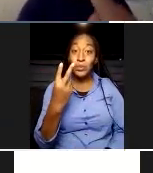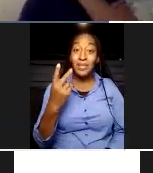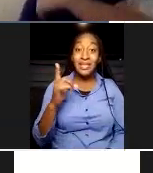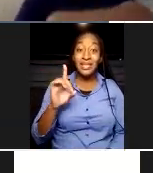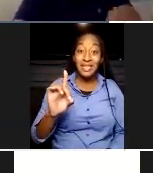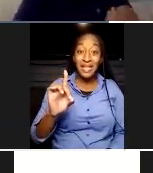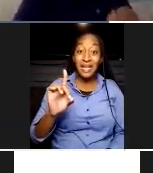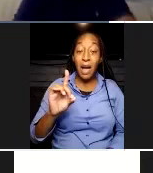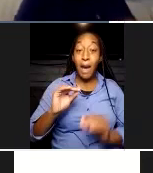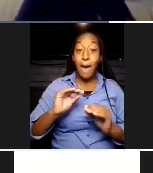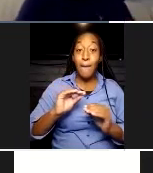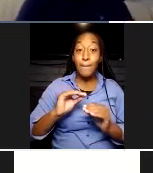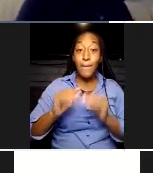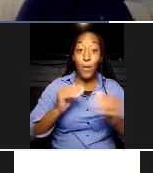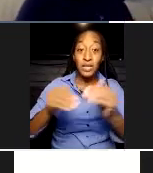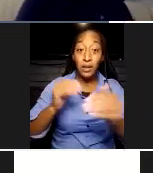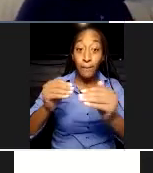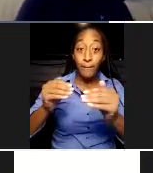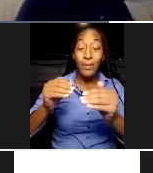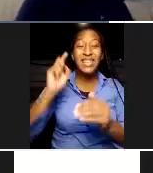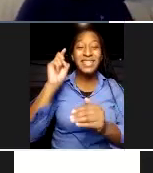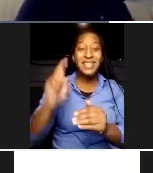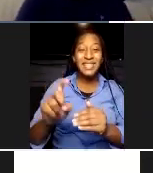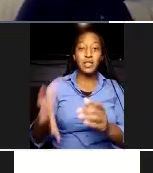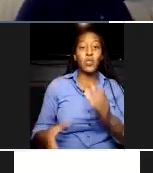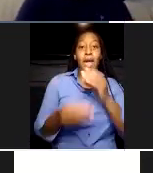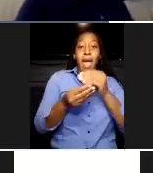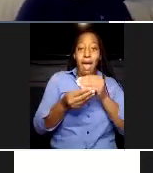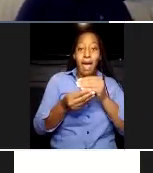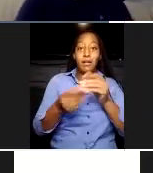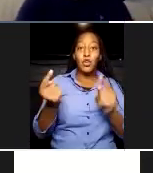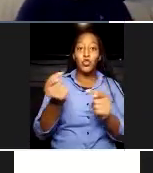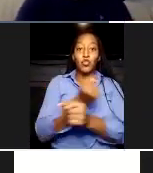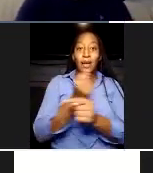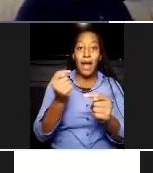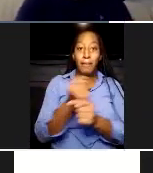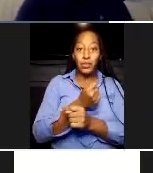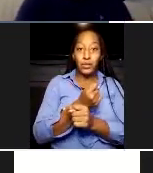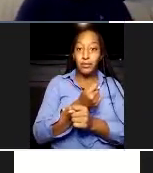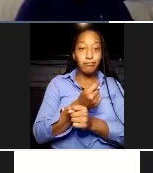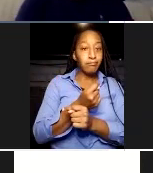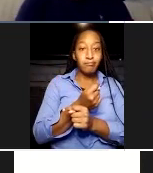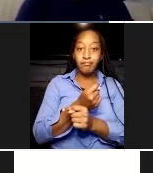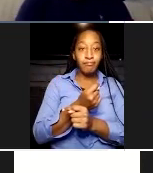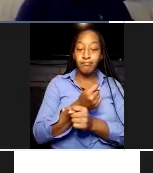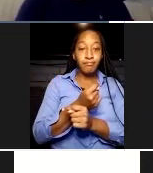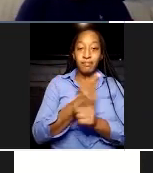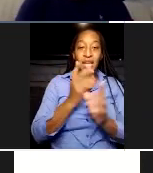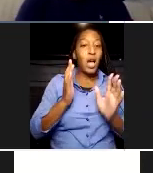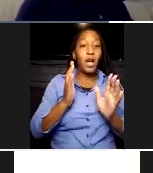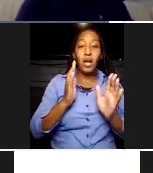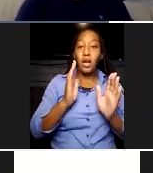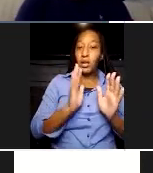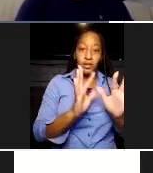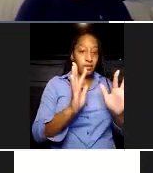so we're not going there. We keep it all simple at this introductory stage. Okay. Now,